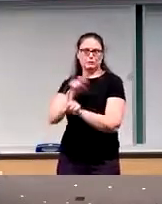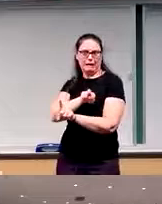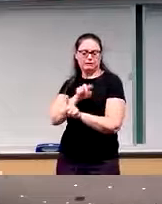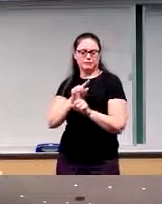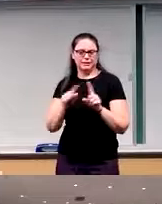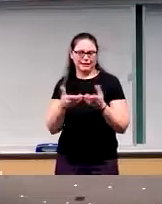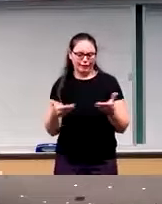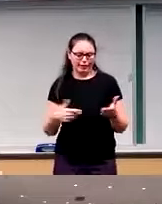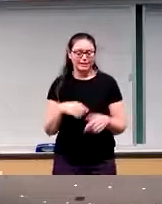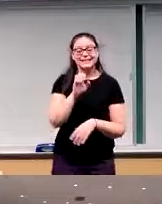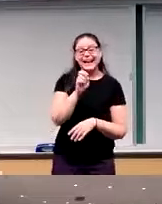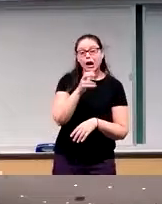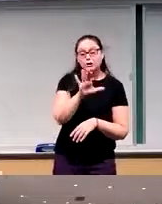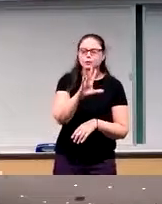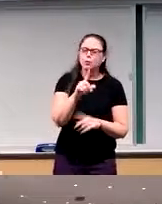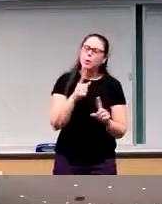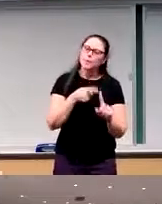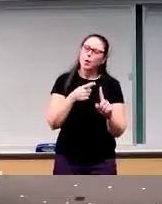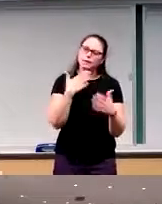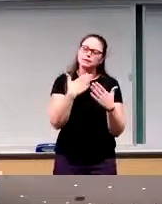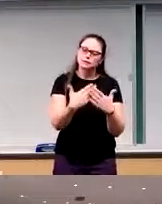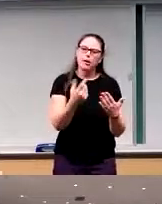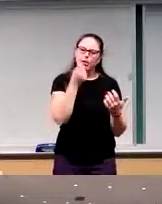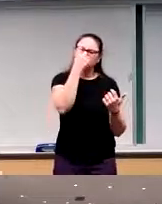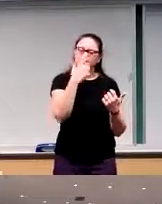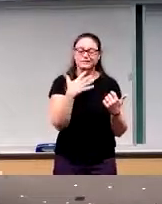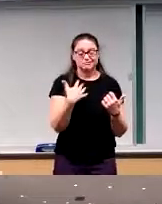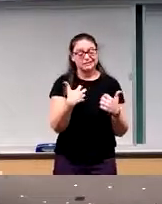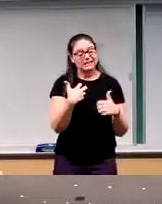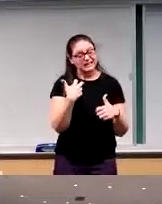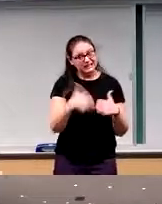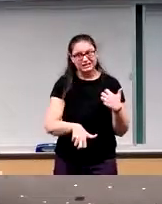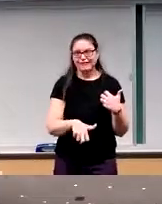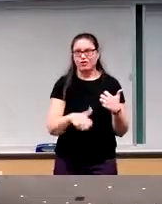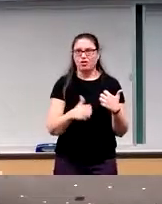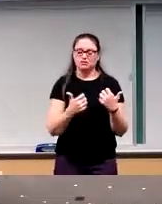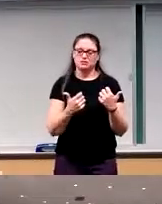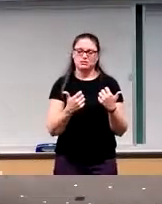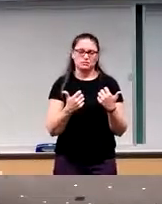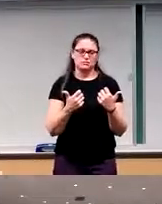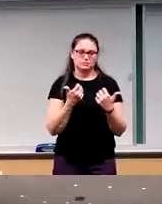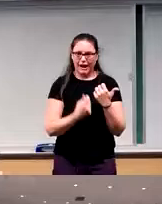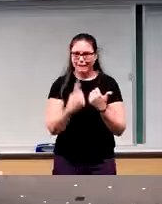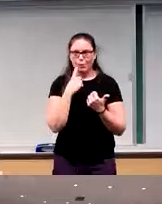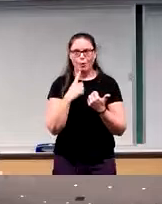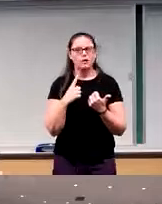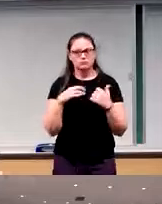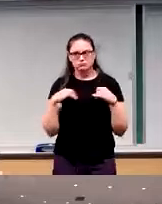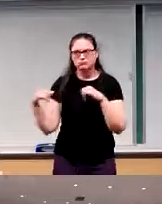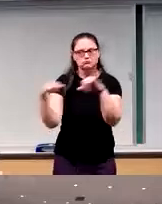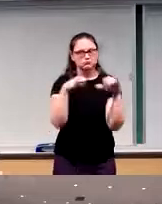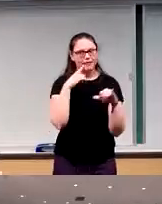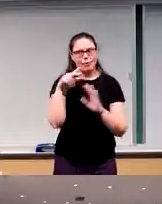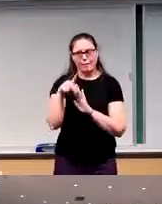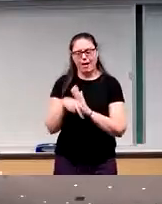Eric, your point's well taken. Very, very difficult to get everybody on a common page with some of these policies.